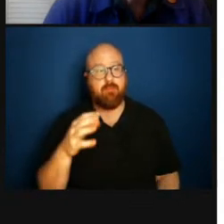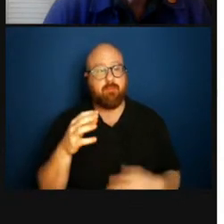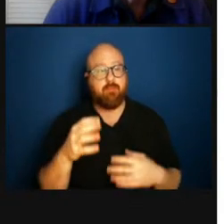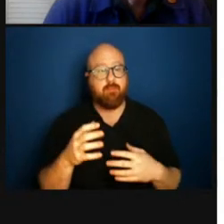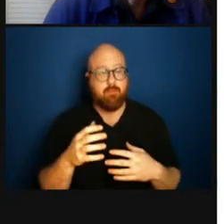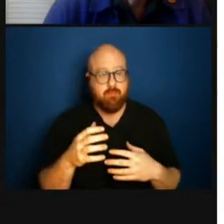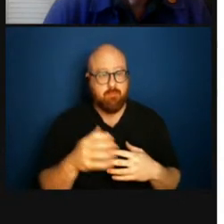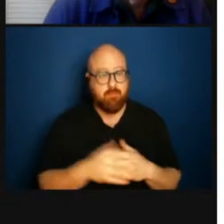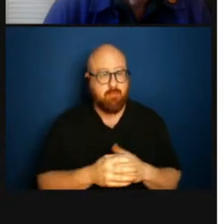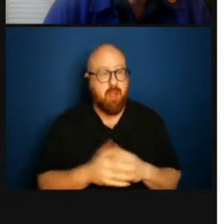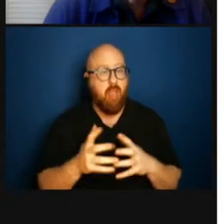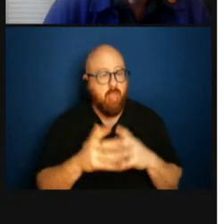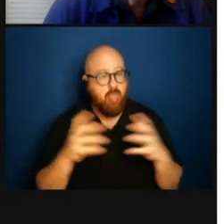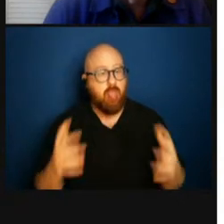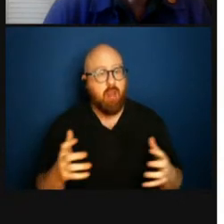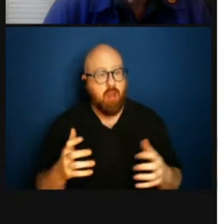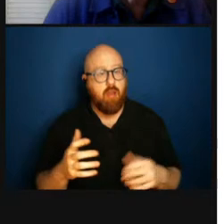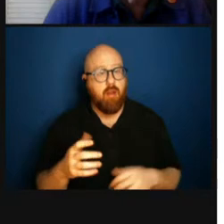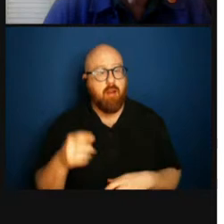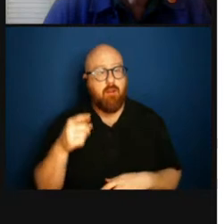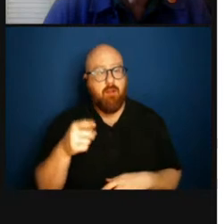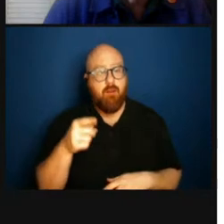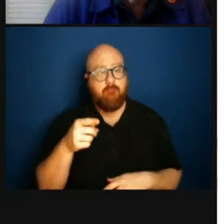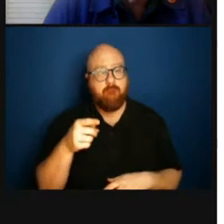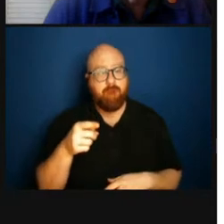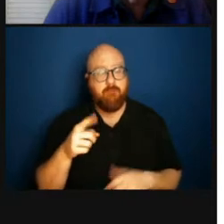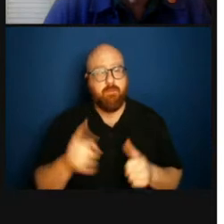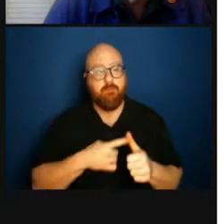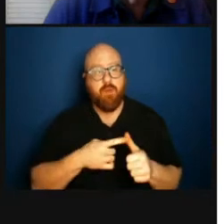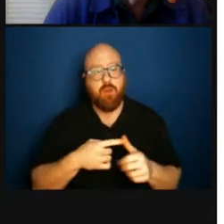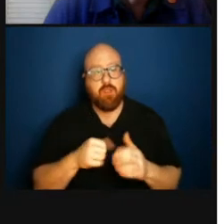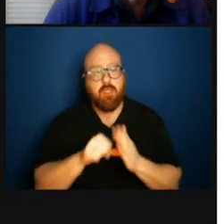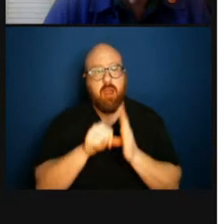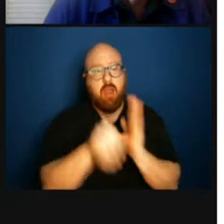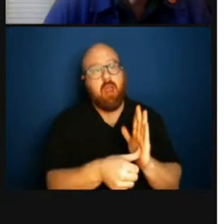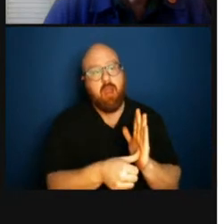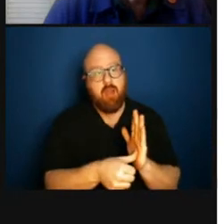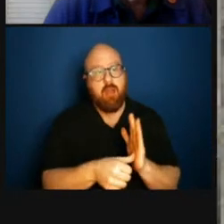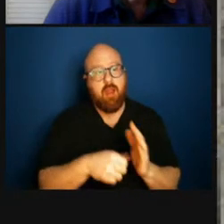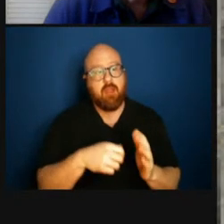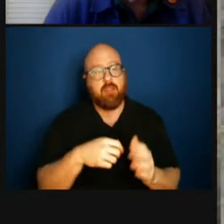highlights issues related to African Americans seeking full citizenship. Next.